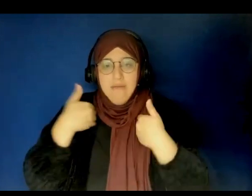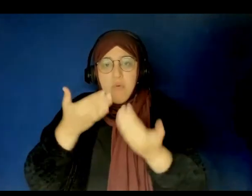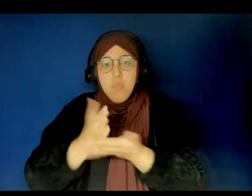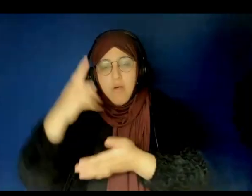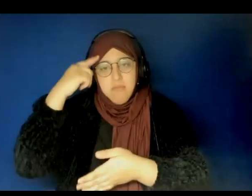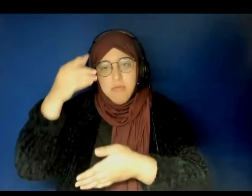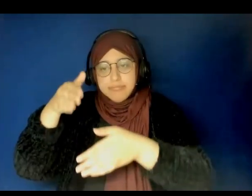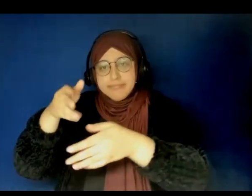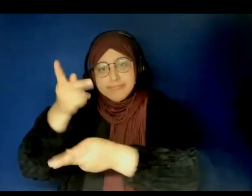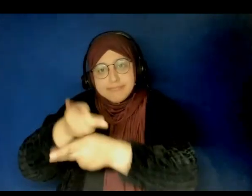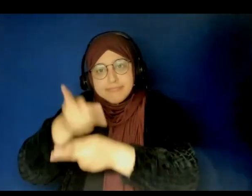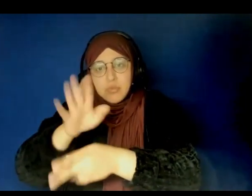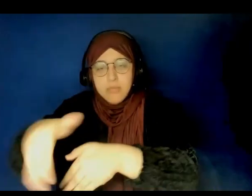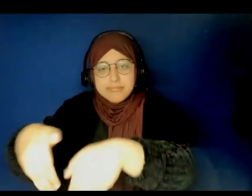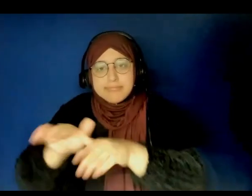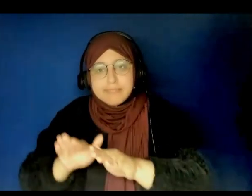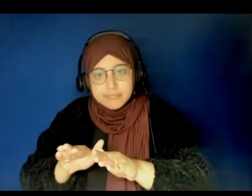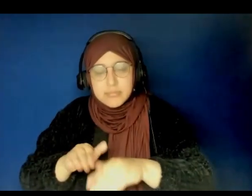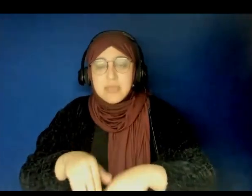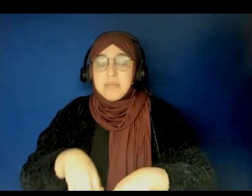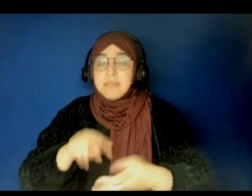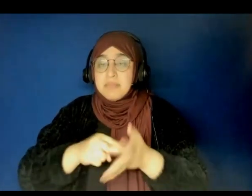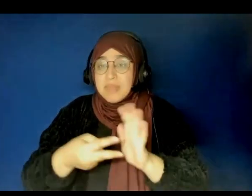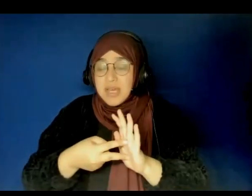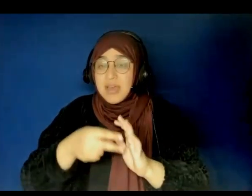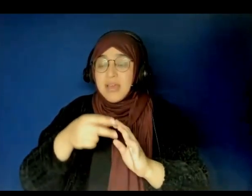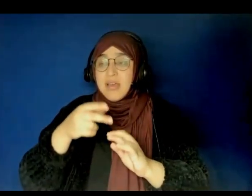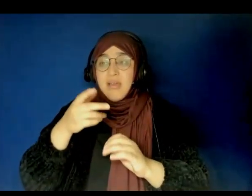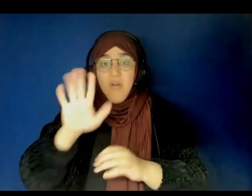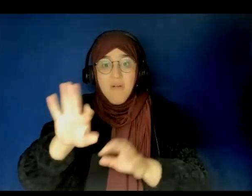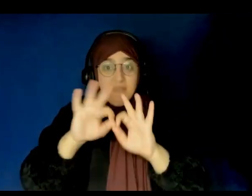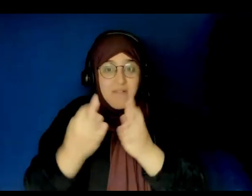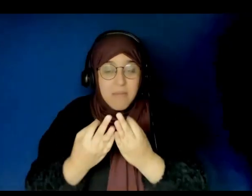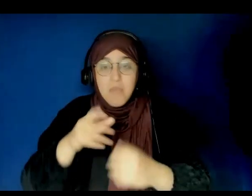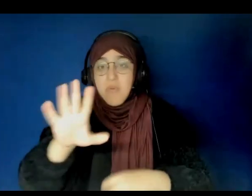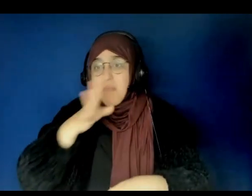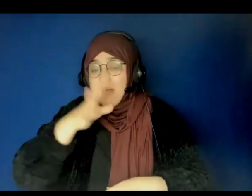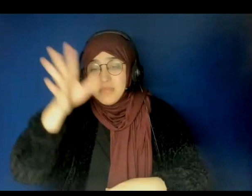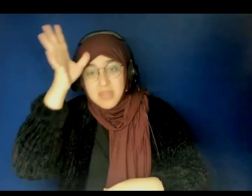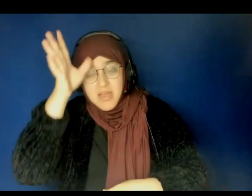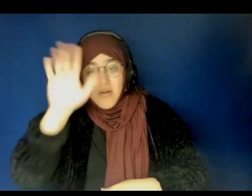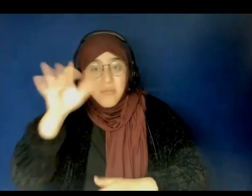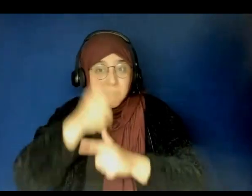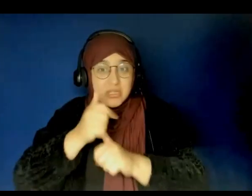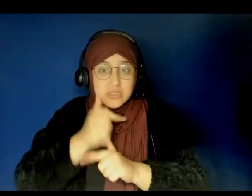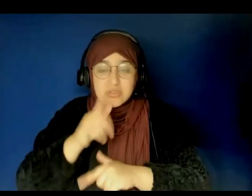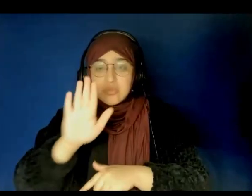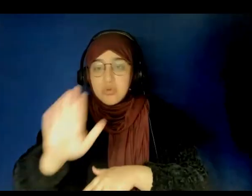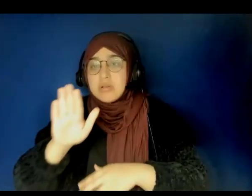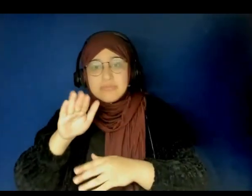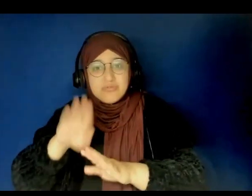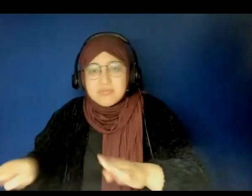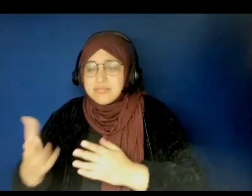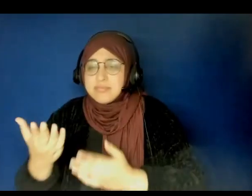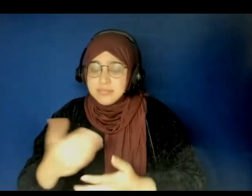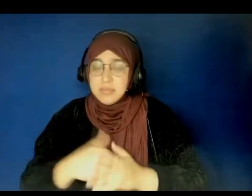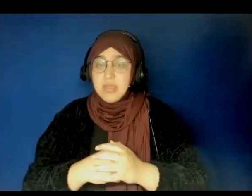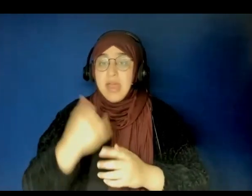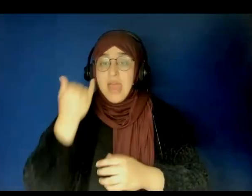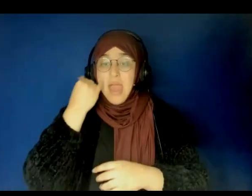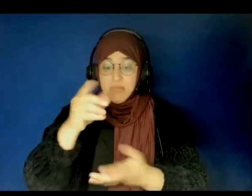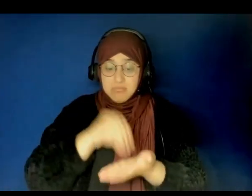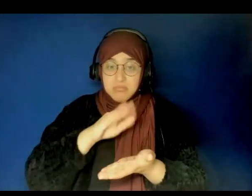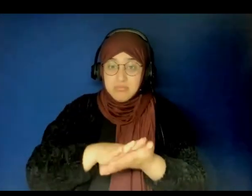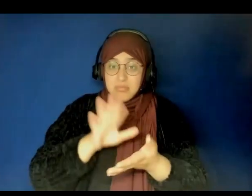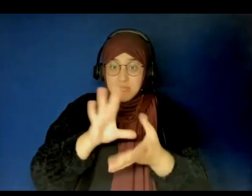meaning your mother or father or siblings. But if you put in your will that when I pass away, the local